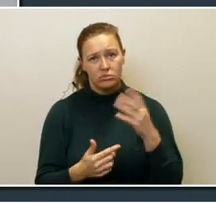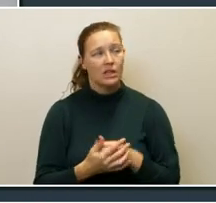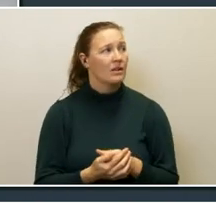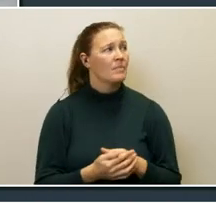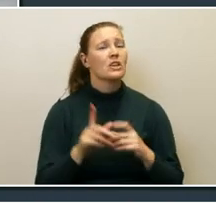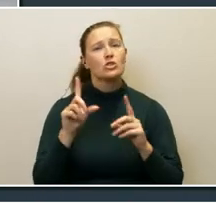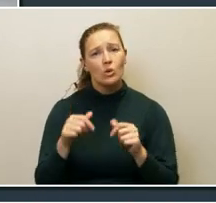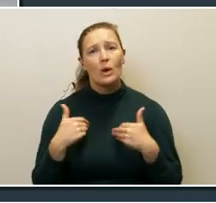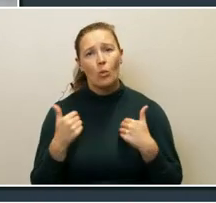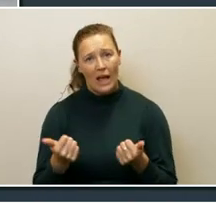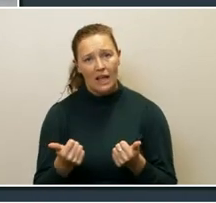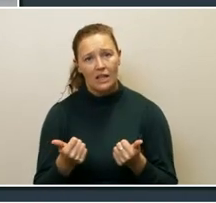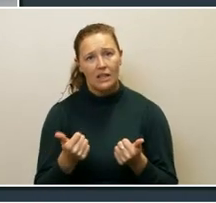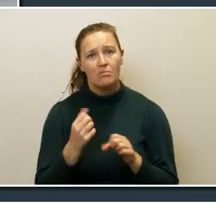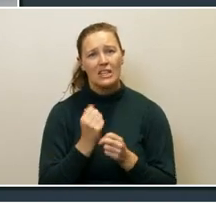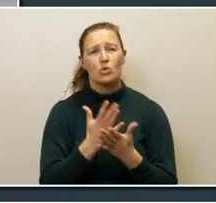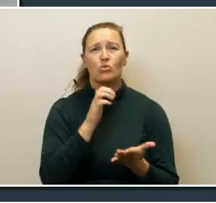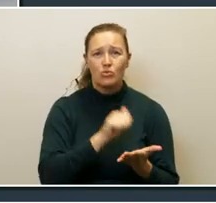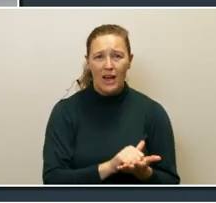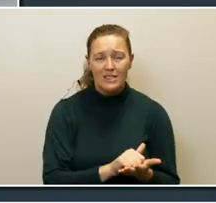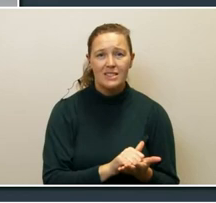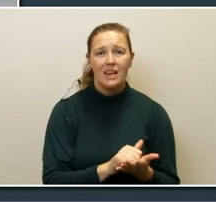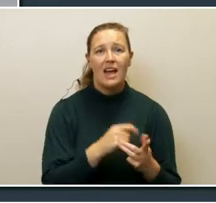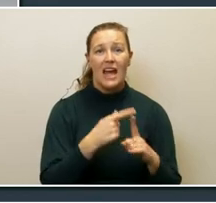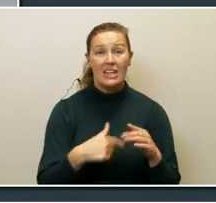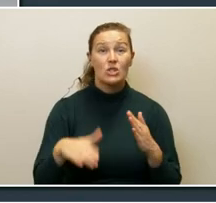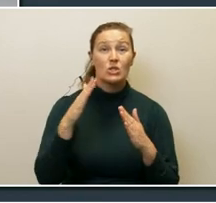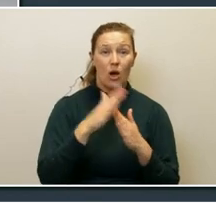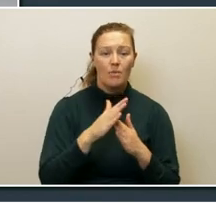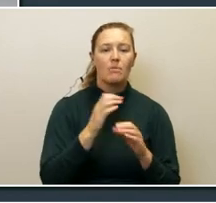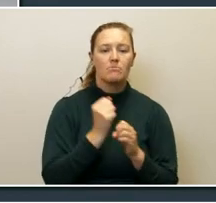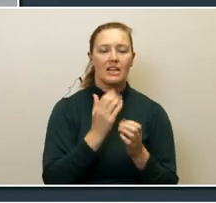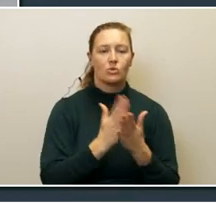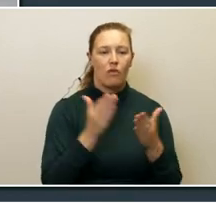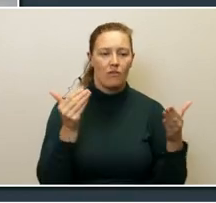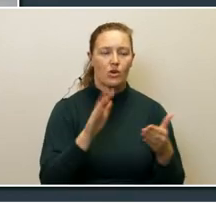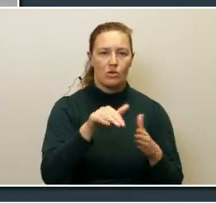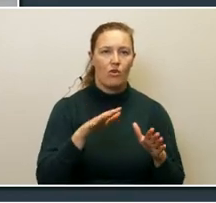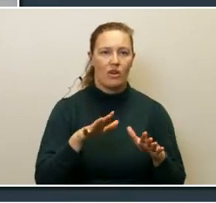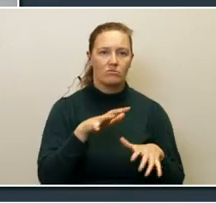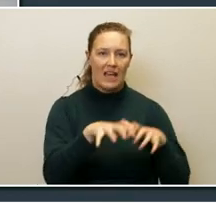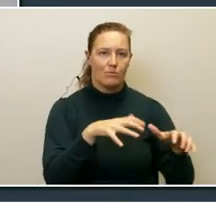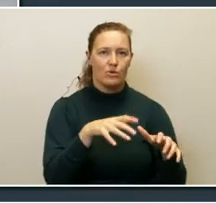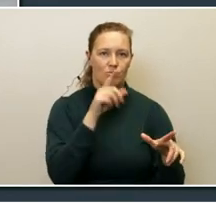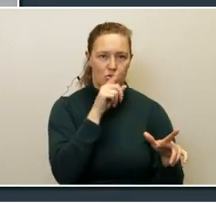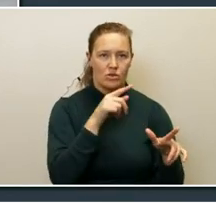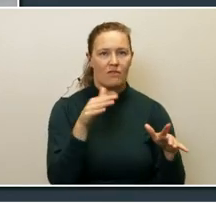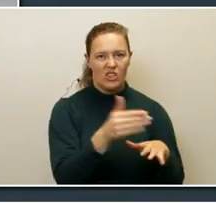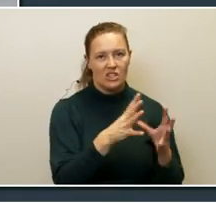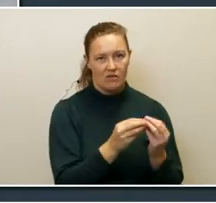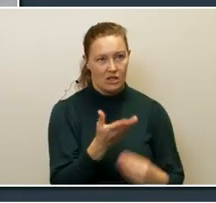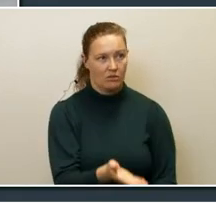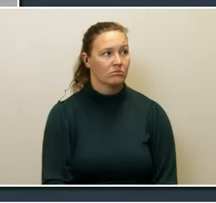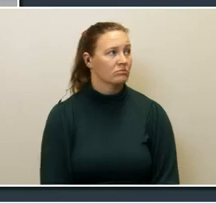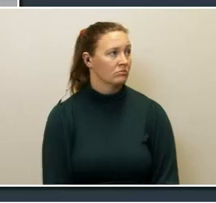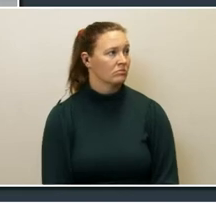just do it well, get it right, but first and foremost, make it a wildlife refuge. Thank you. Thank